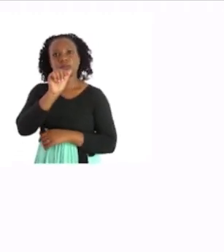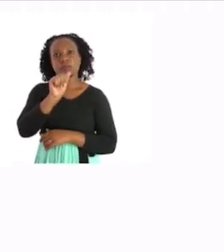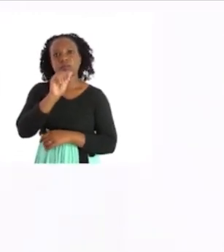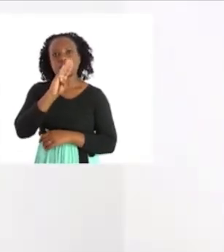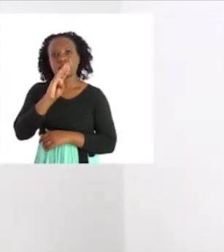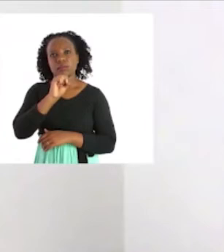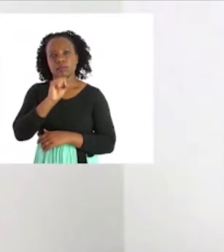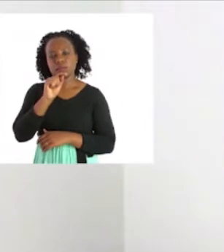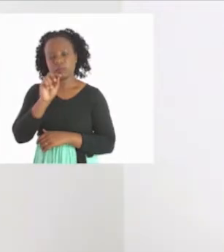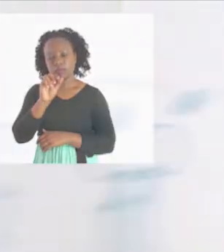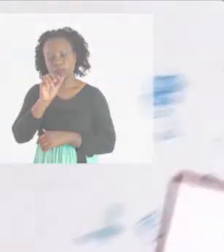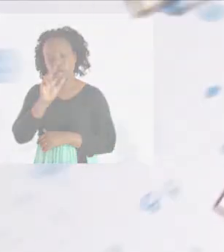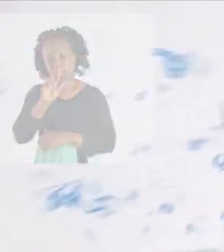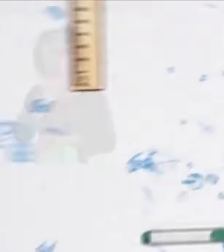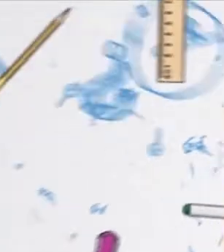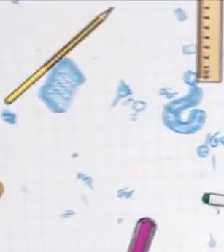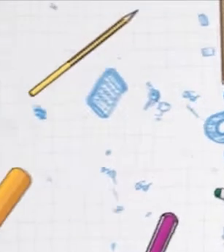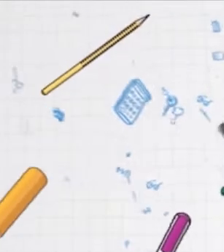sentence.